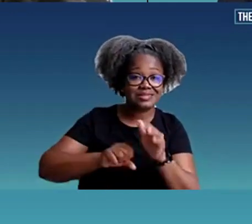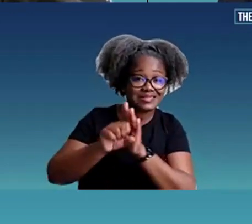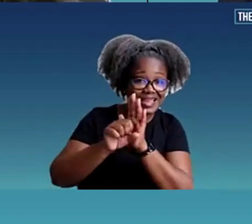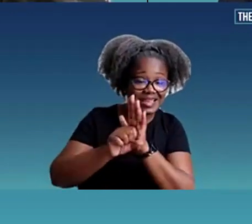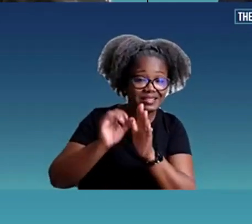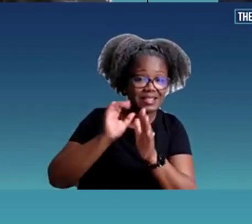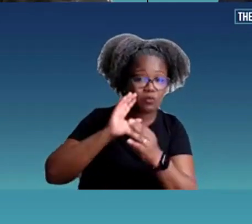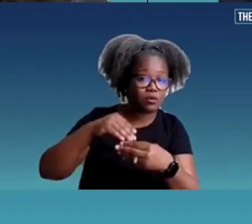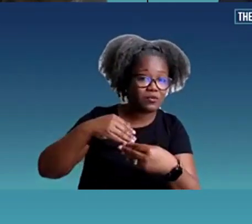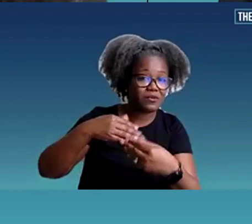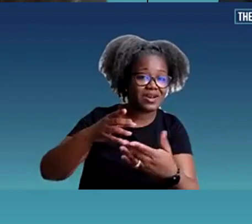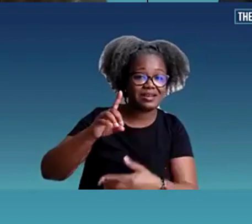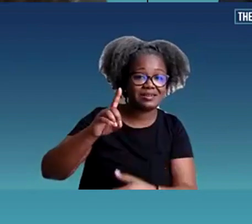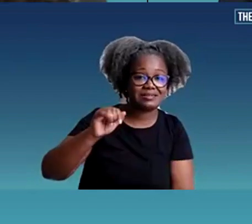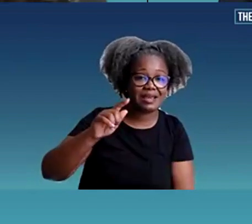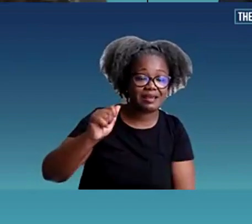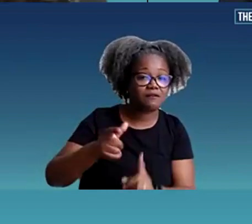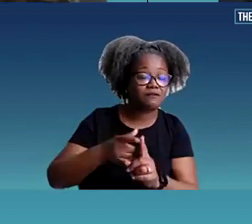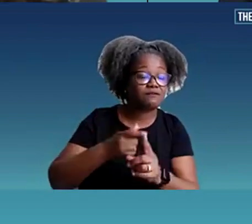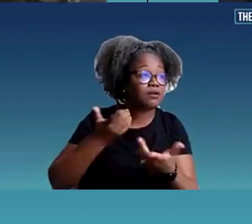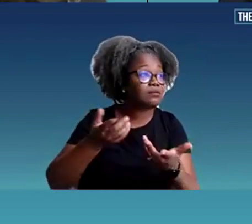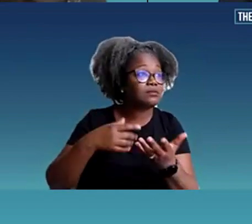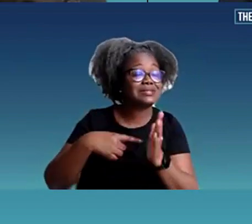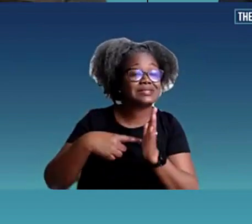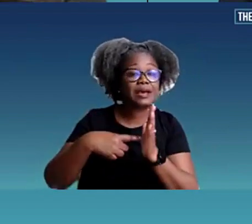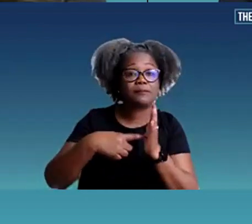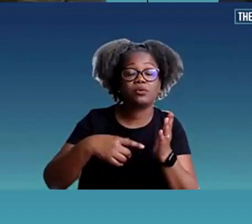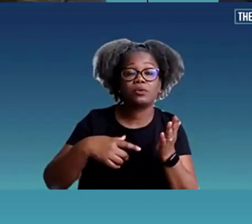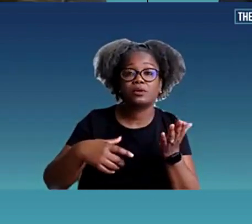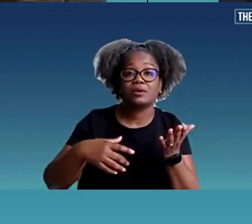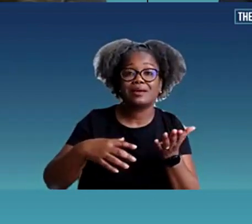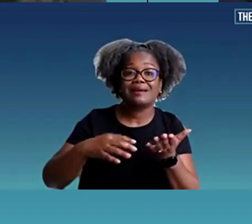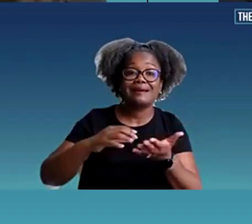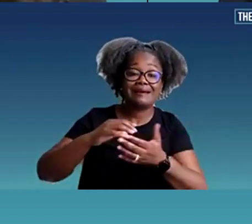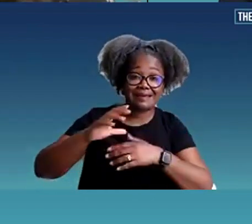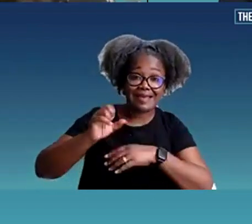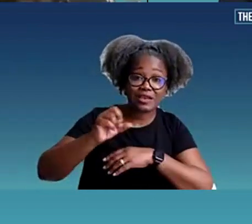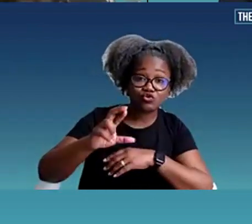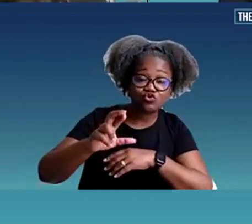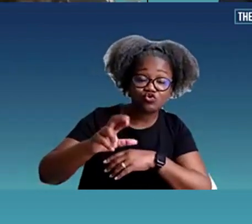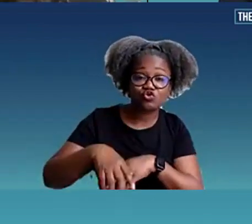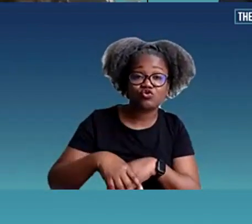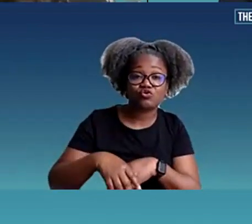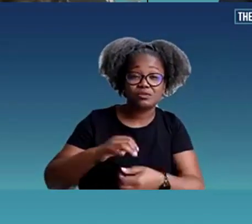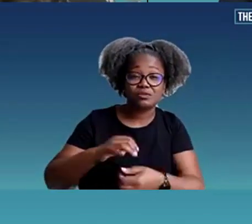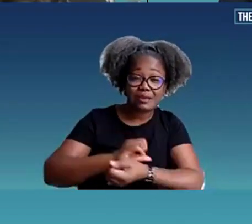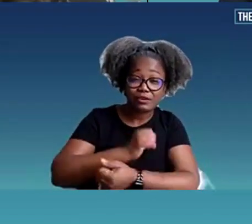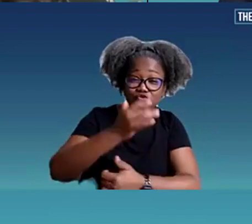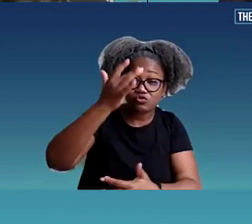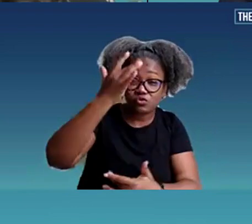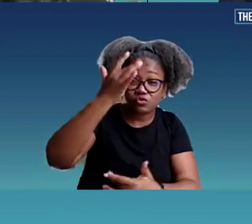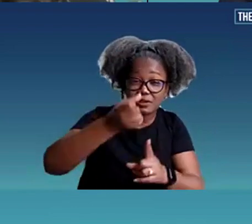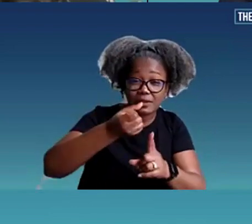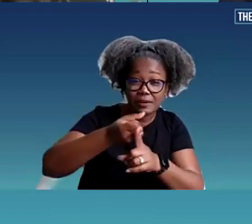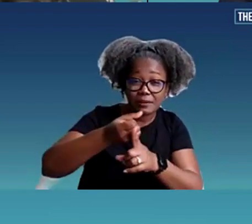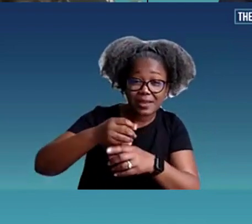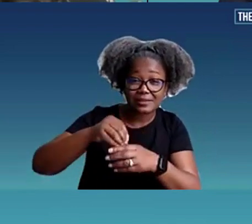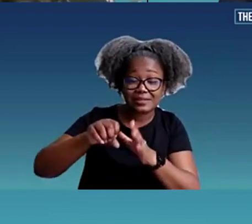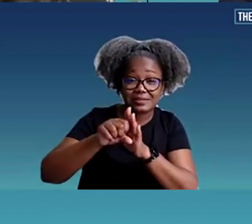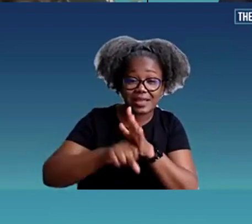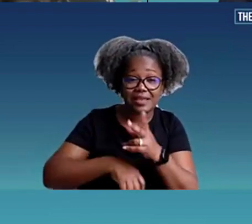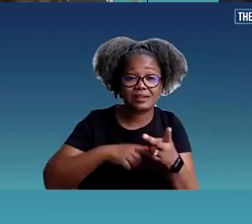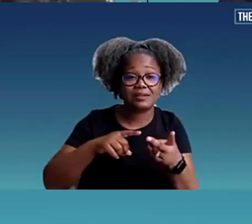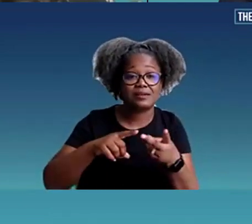cancer mortality. And that publicly available website, and actually you can get it through the CDC